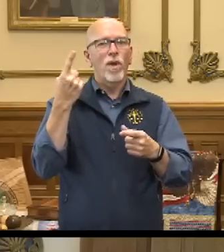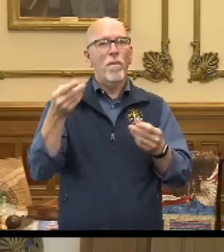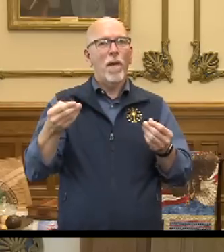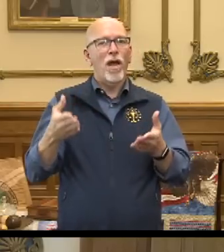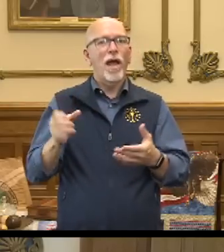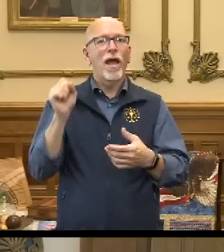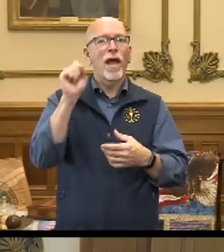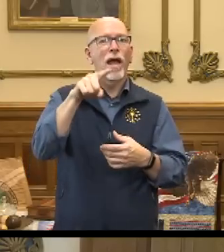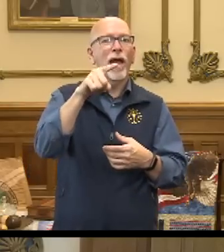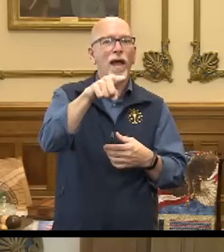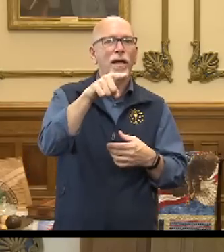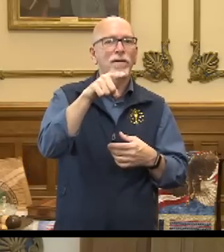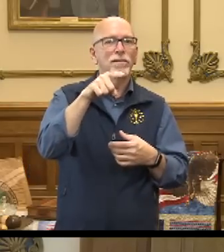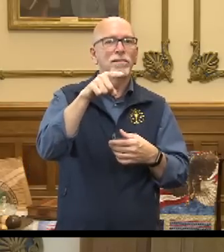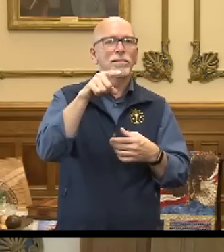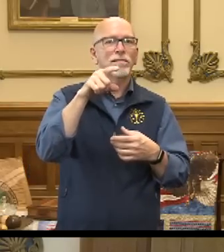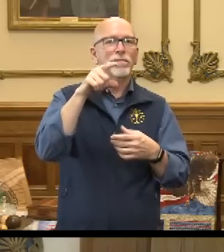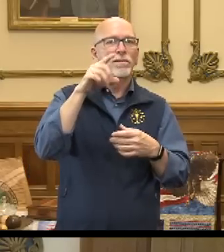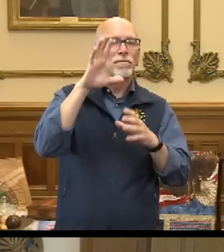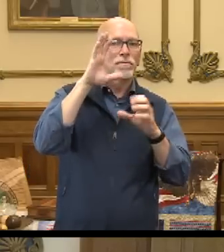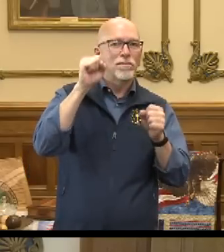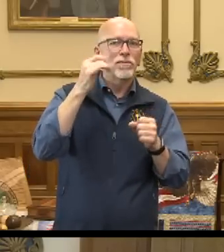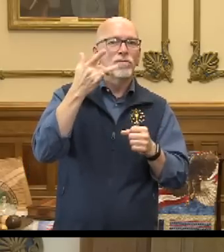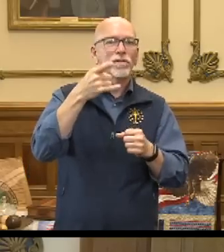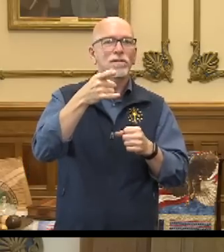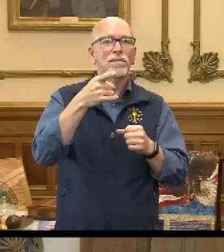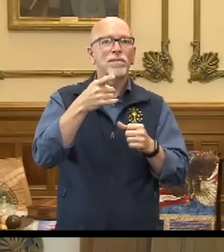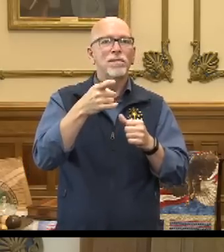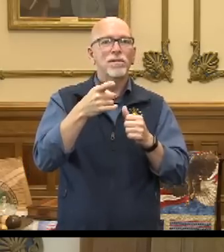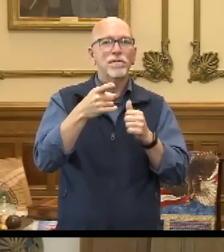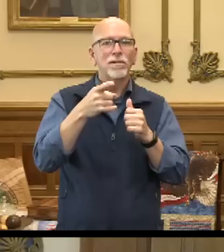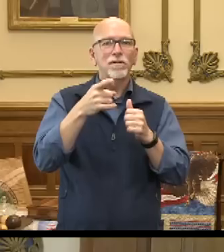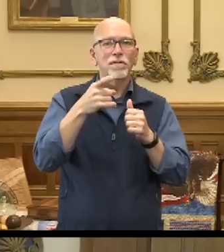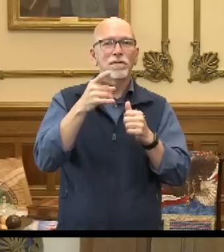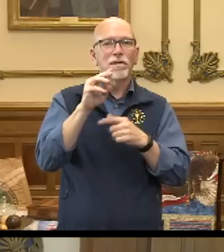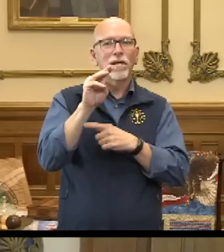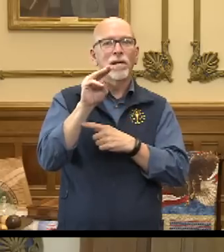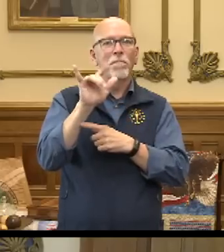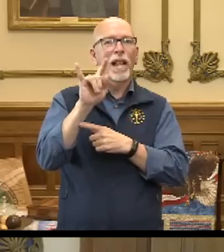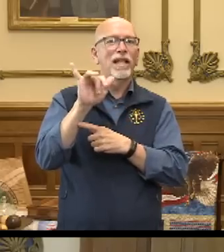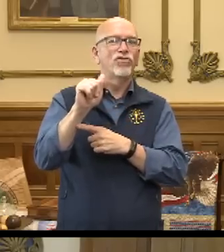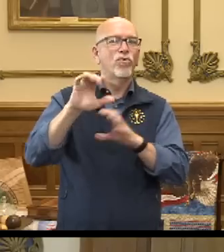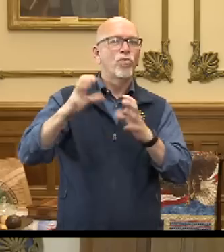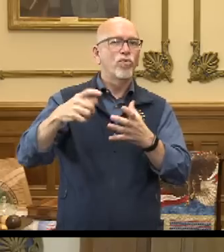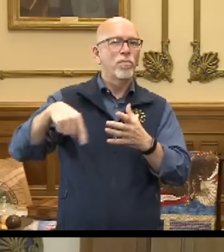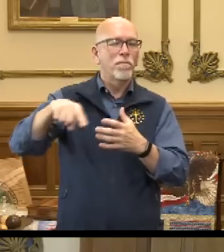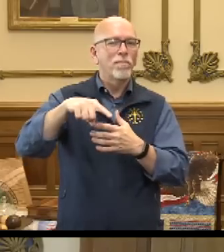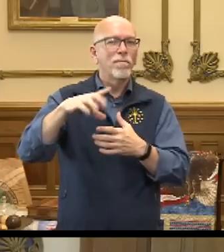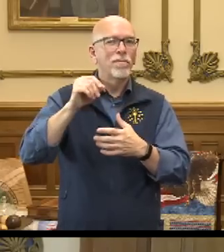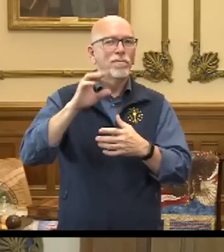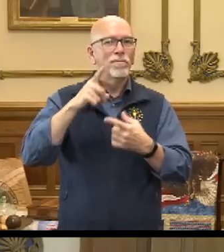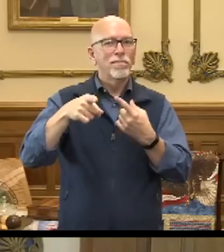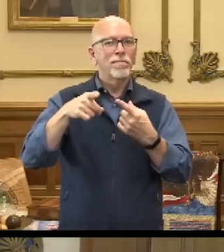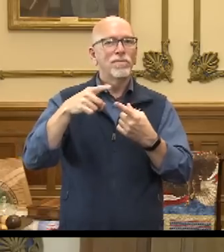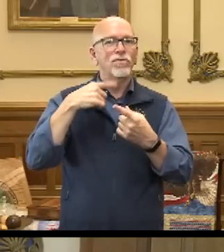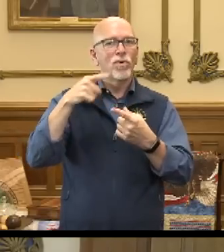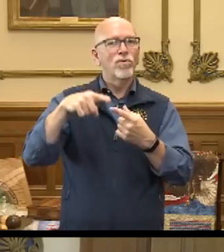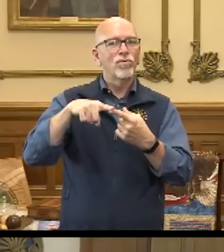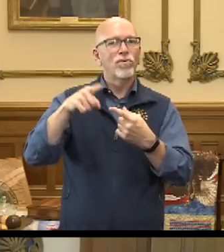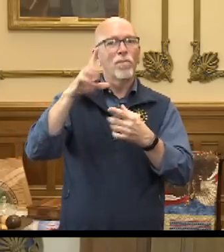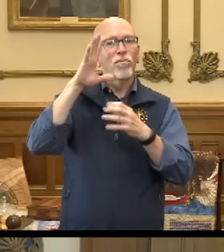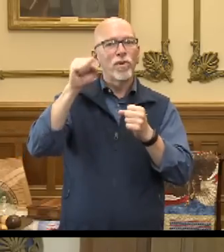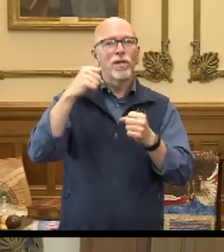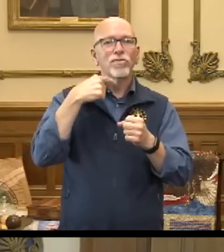President Donald Trump to condemn white supremacists, militia groups, and tell them to stand down. The president